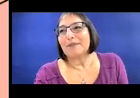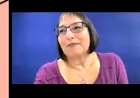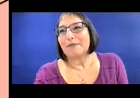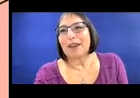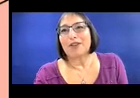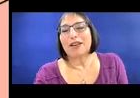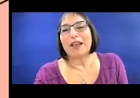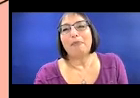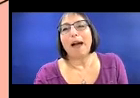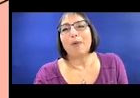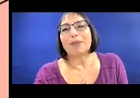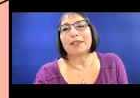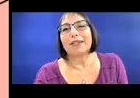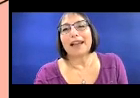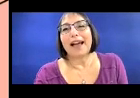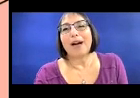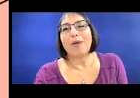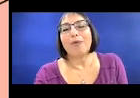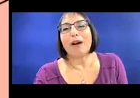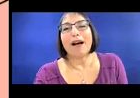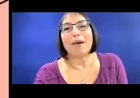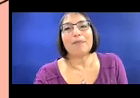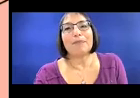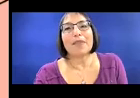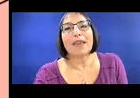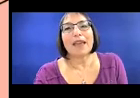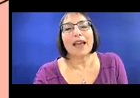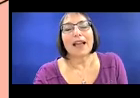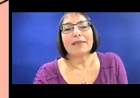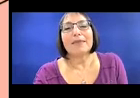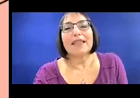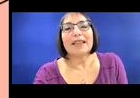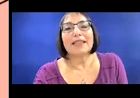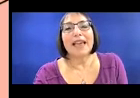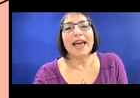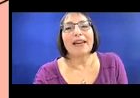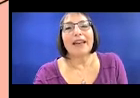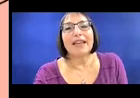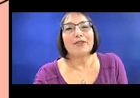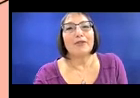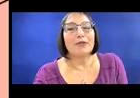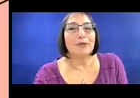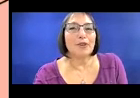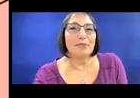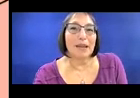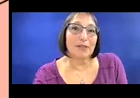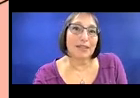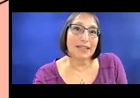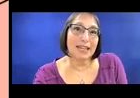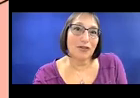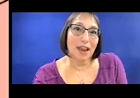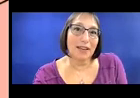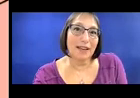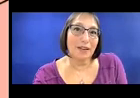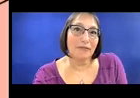you some information about how some of the things that I needed to do to be able to